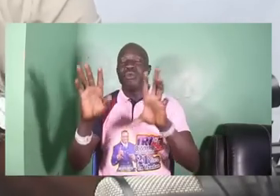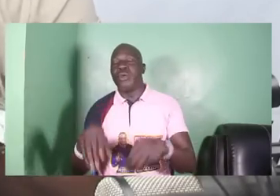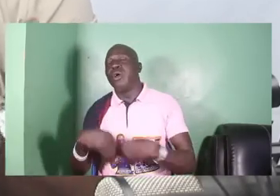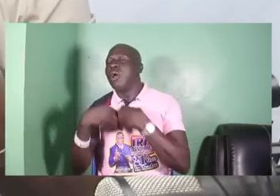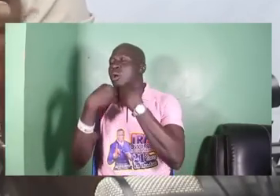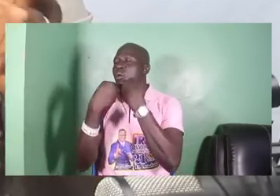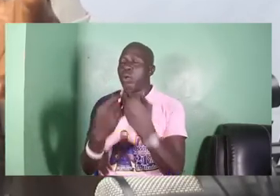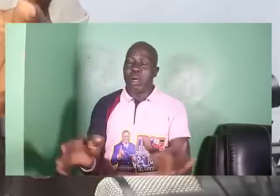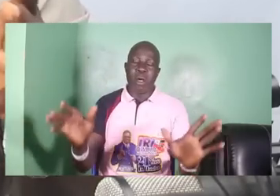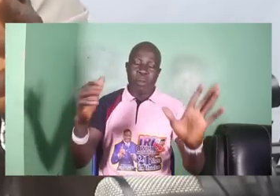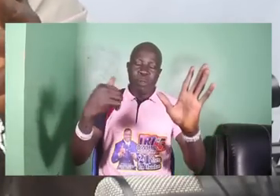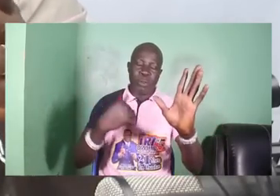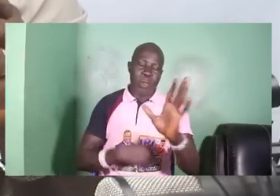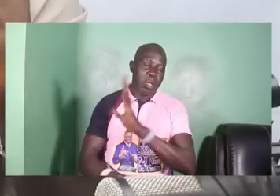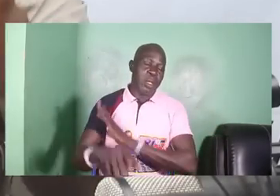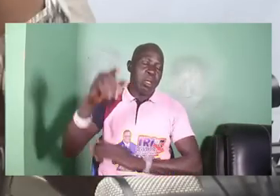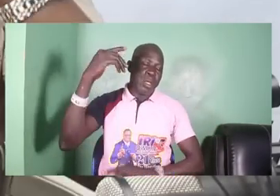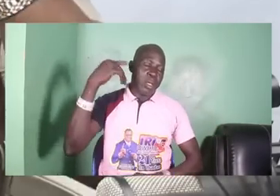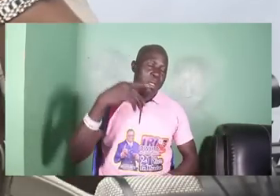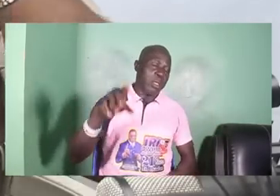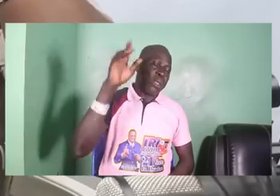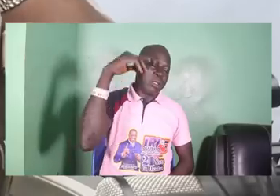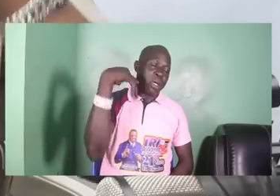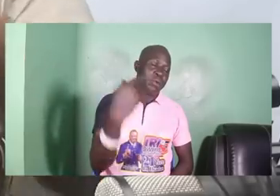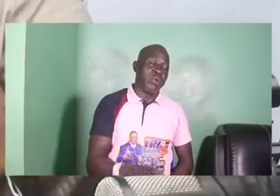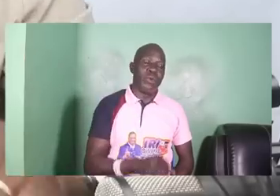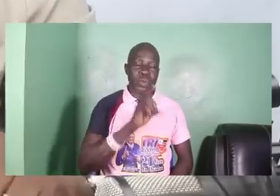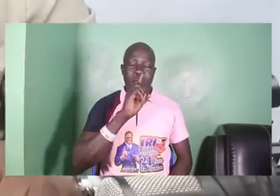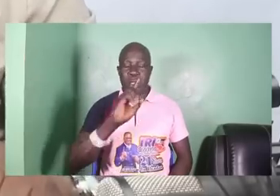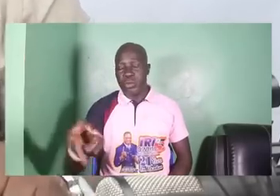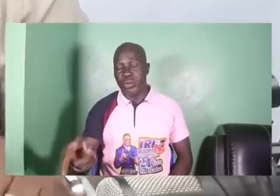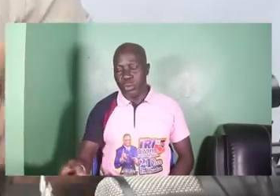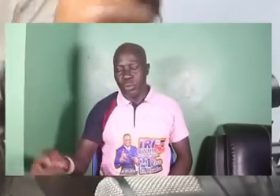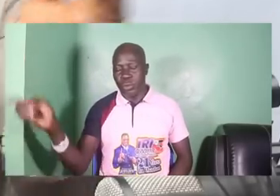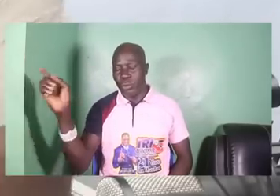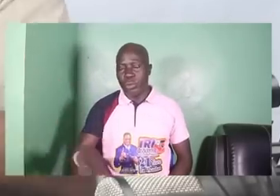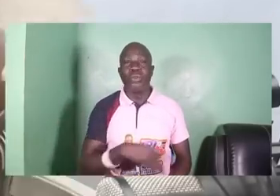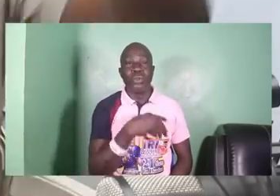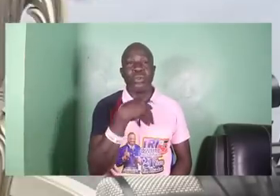Jesu lo tomi na isegun.